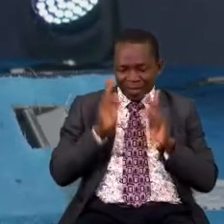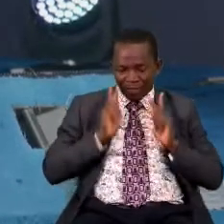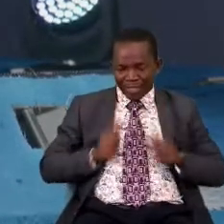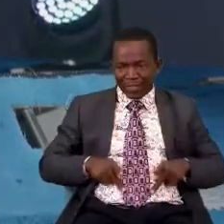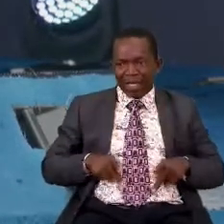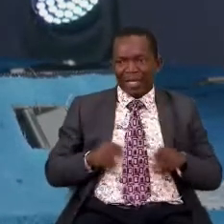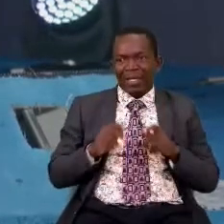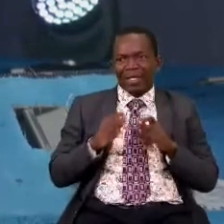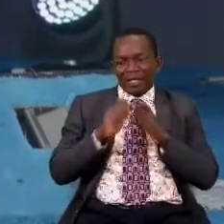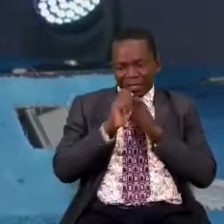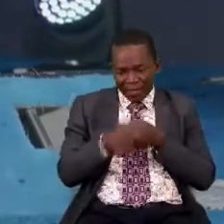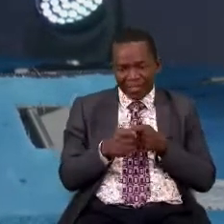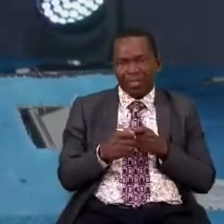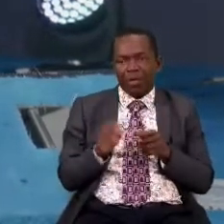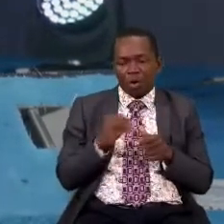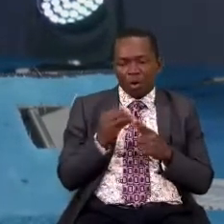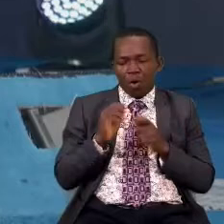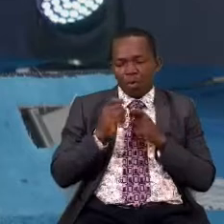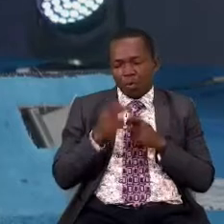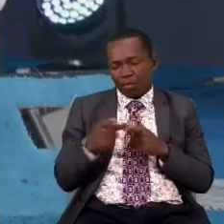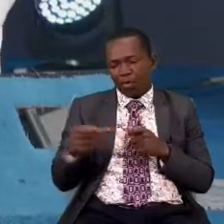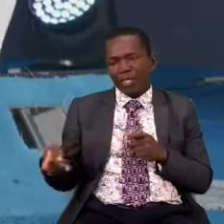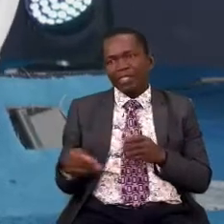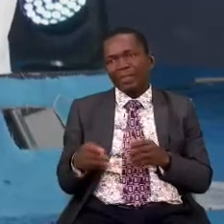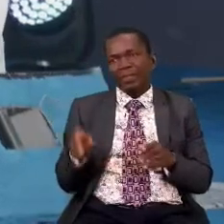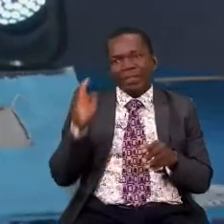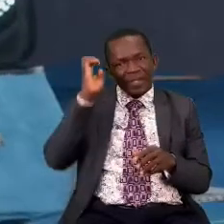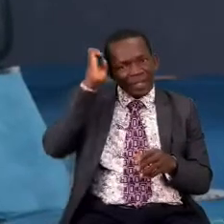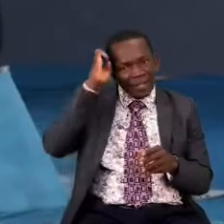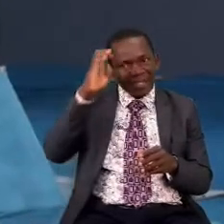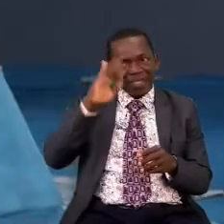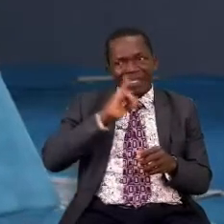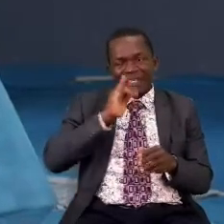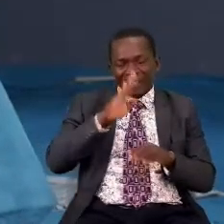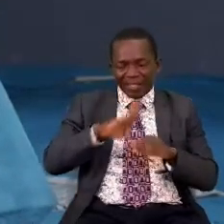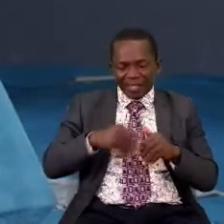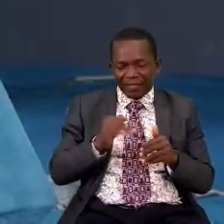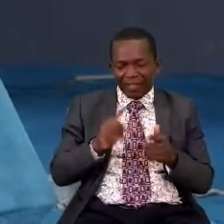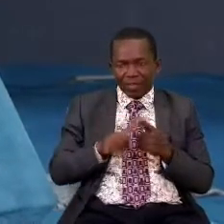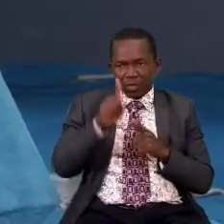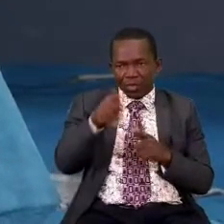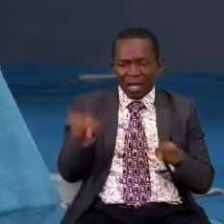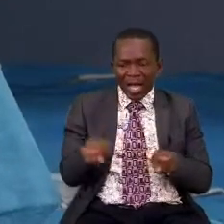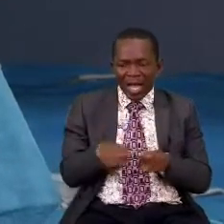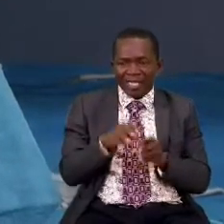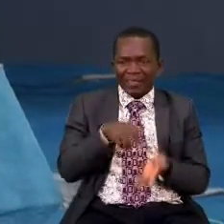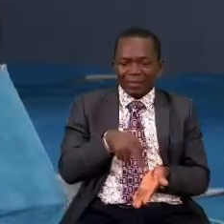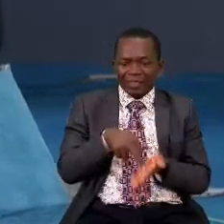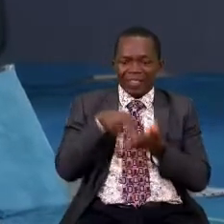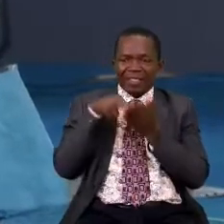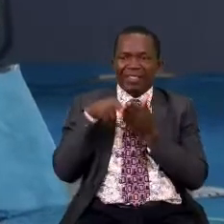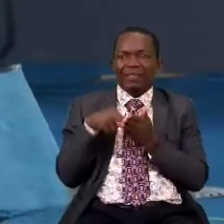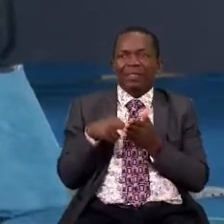is giving it to the nation of Israel. And so when he says, every place the sole of your foot